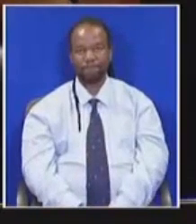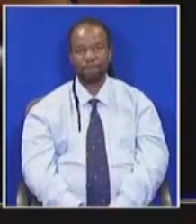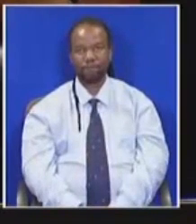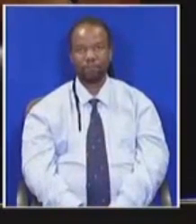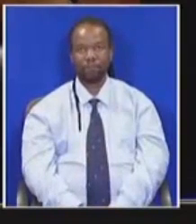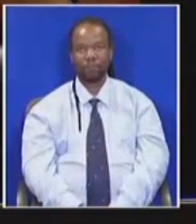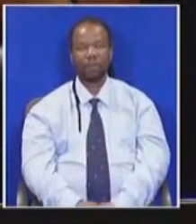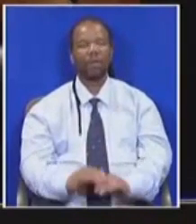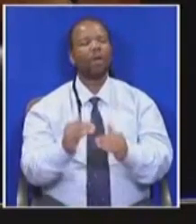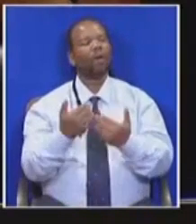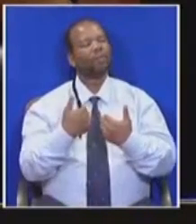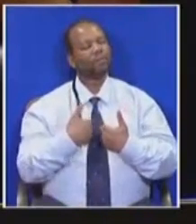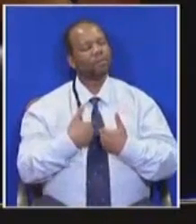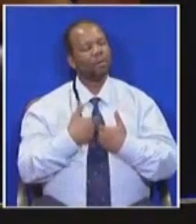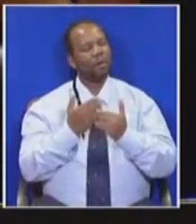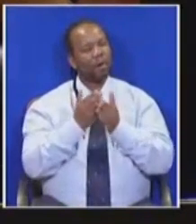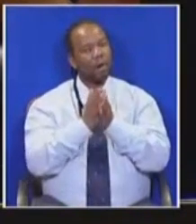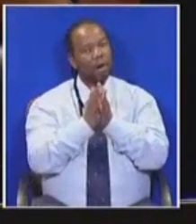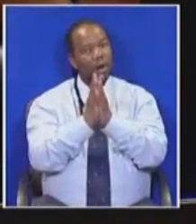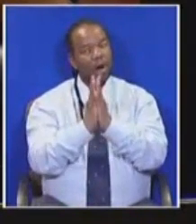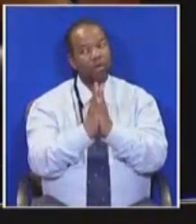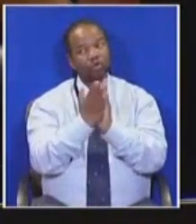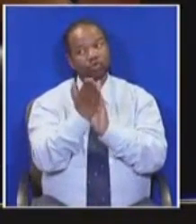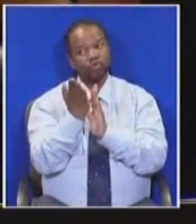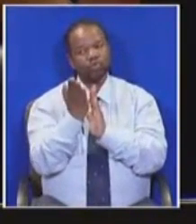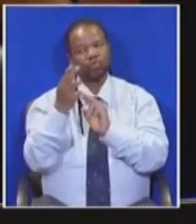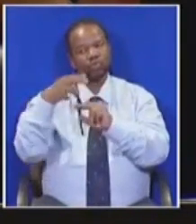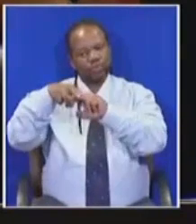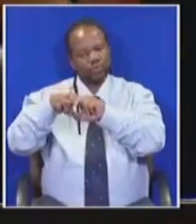I have asked you to take your seats,